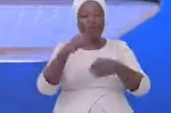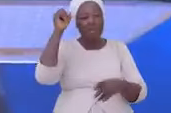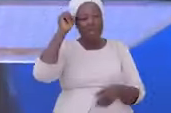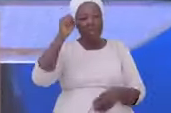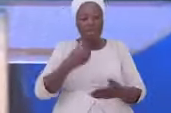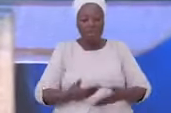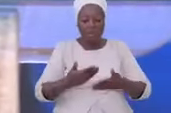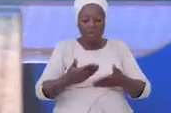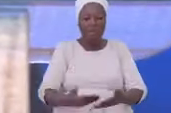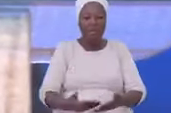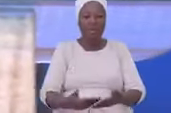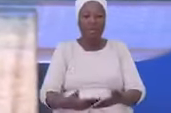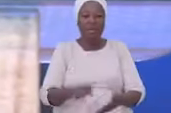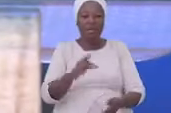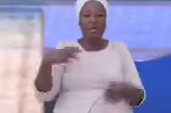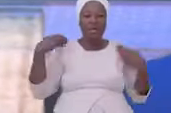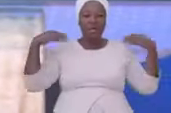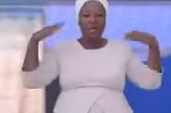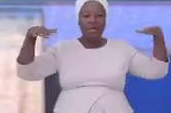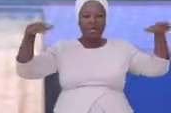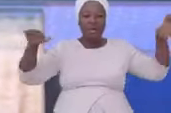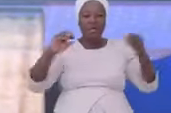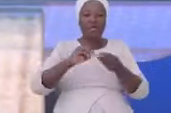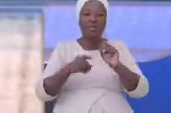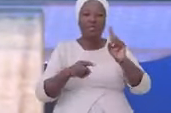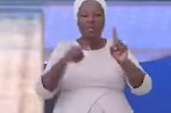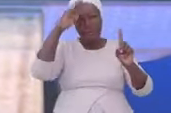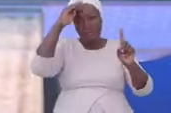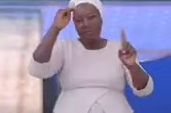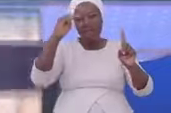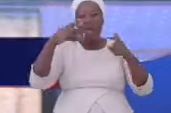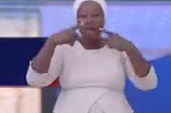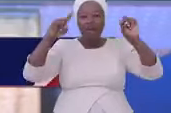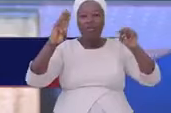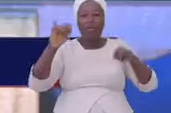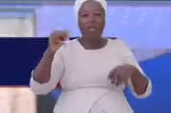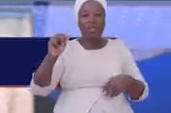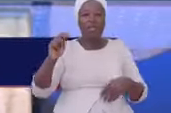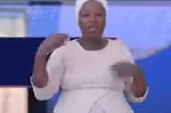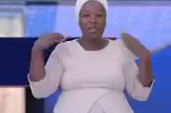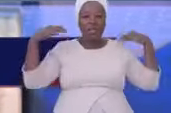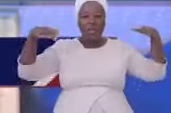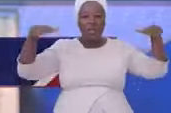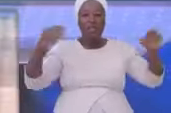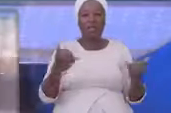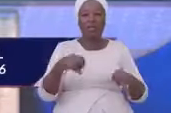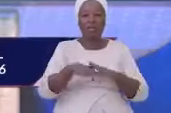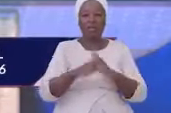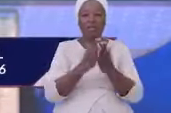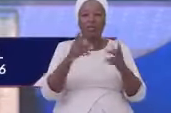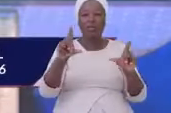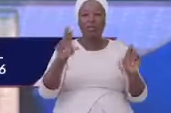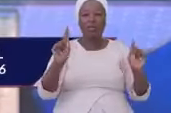the man announced by an angel. Luke chapter 1, reading from verse 13.